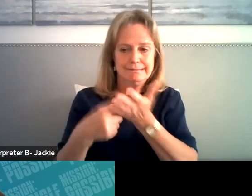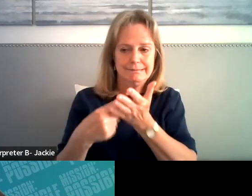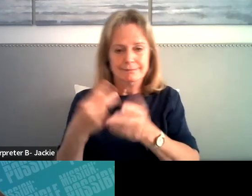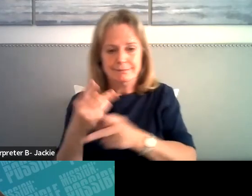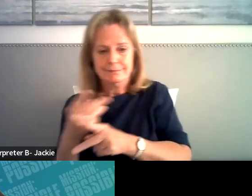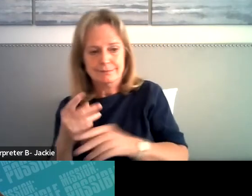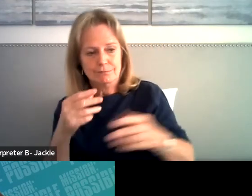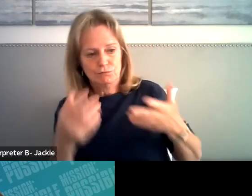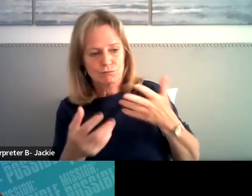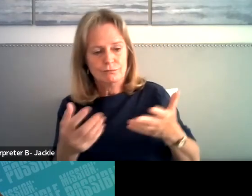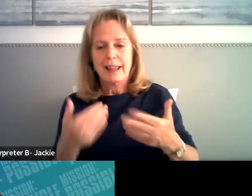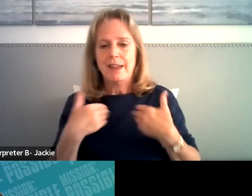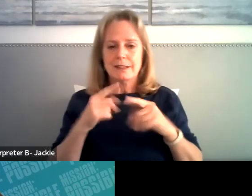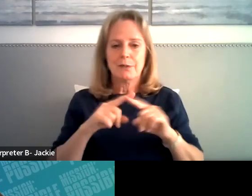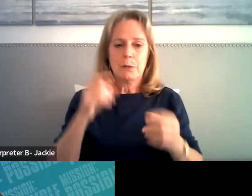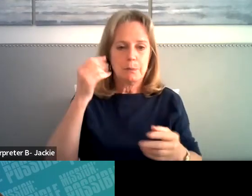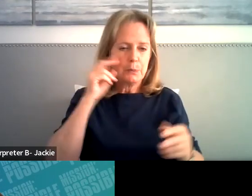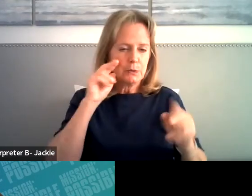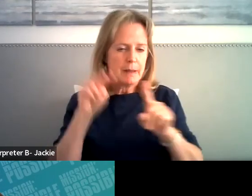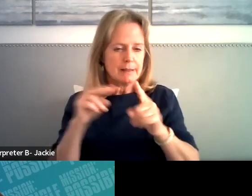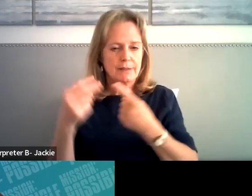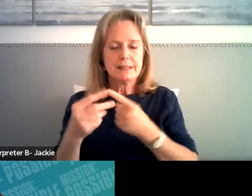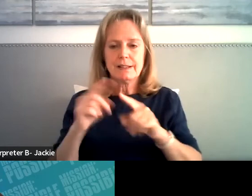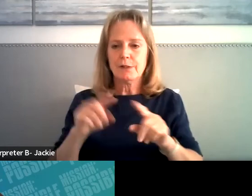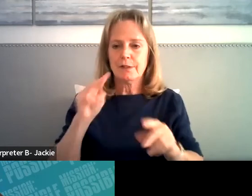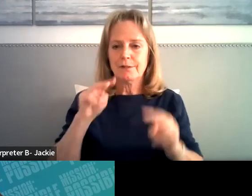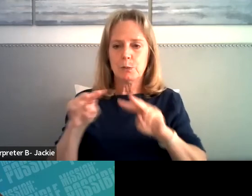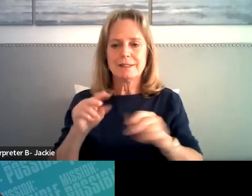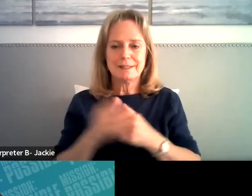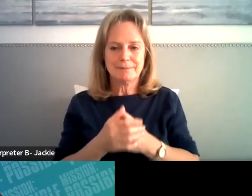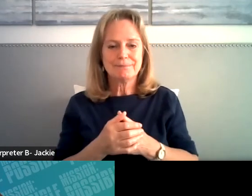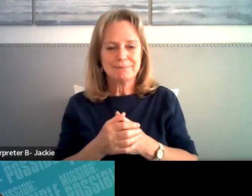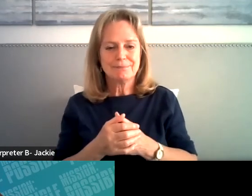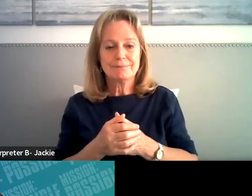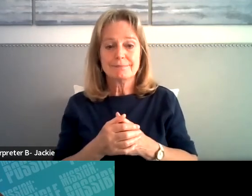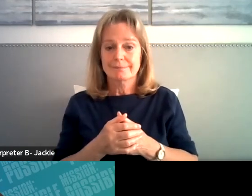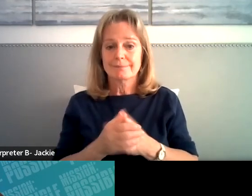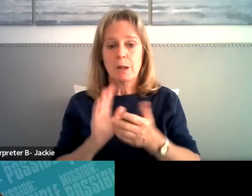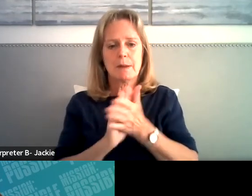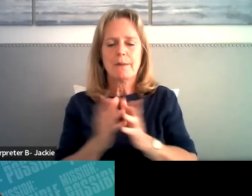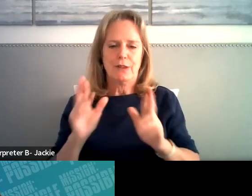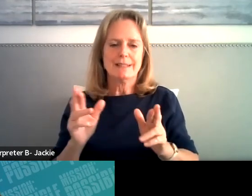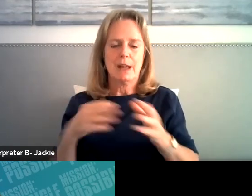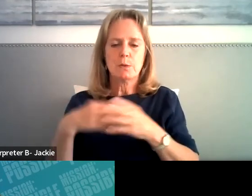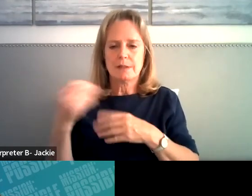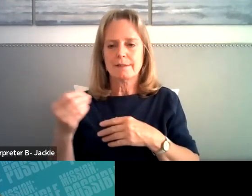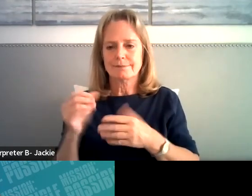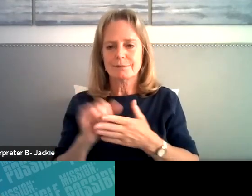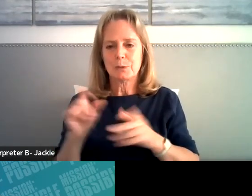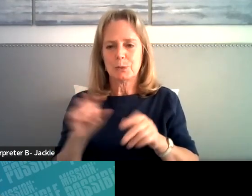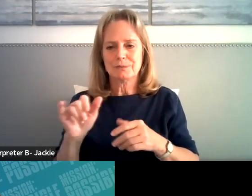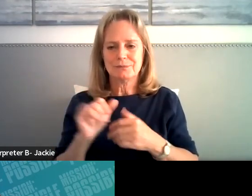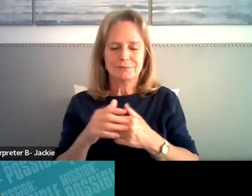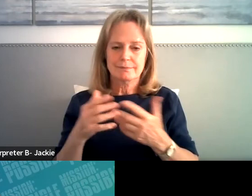different perspectives and different viewpoints on all of it. And we've become friends outside of it too, as well. And I think